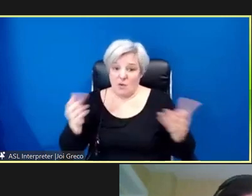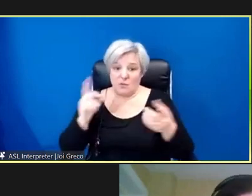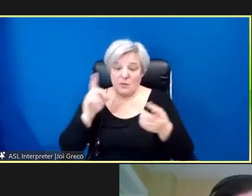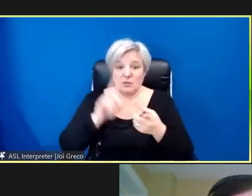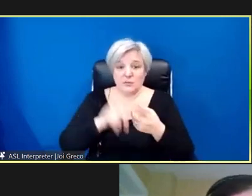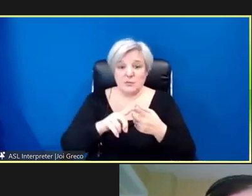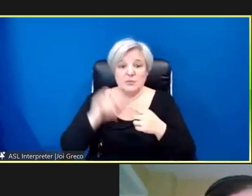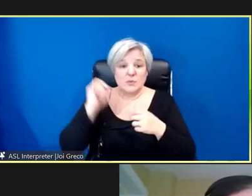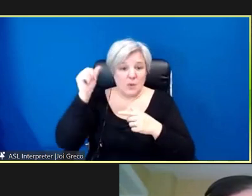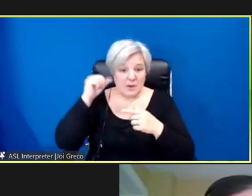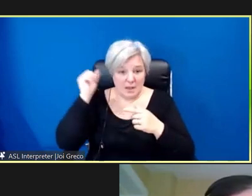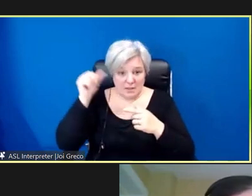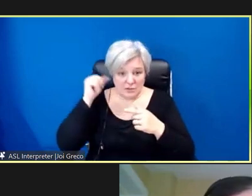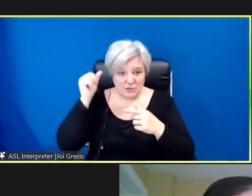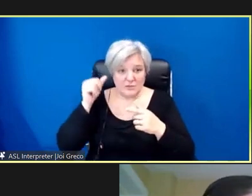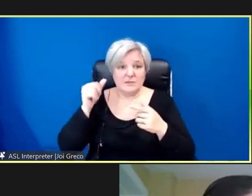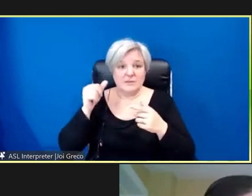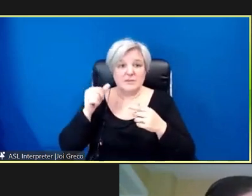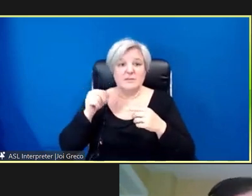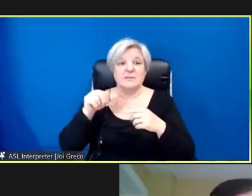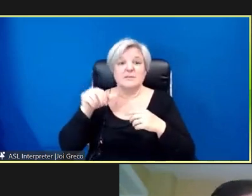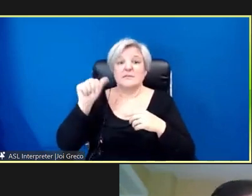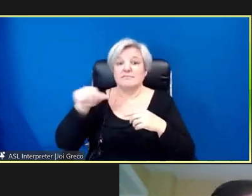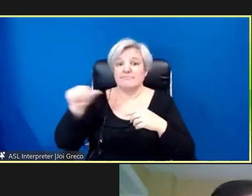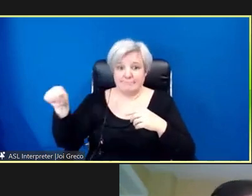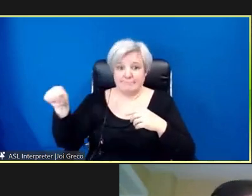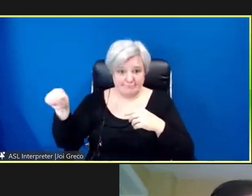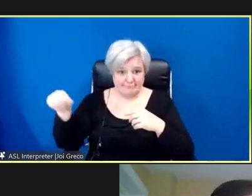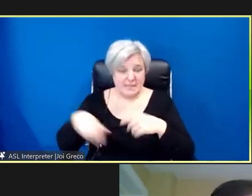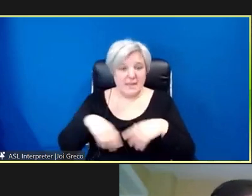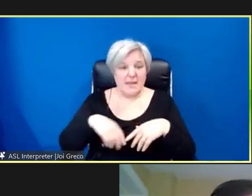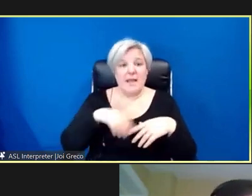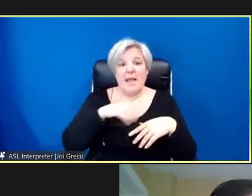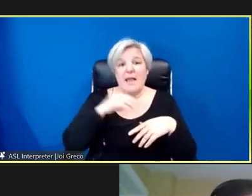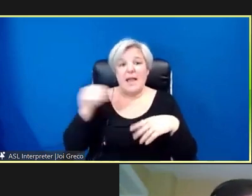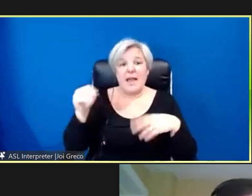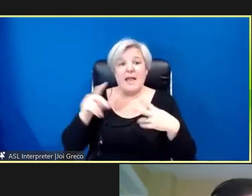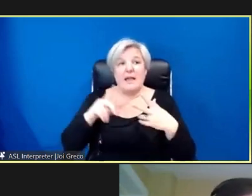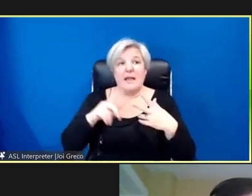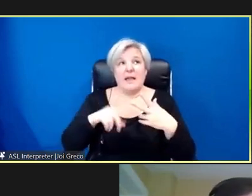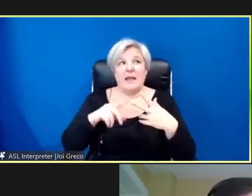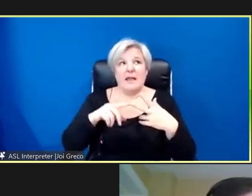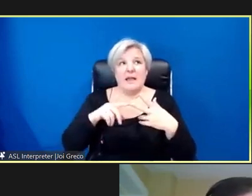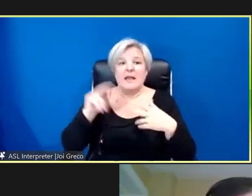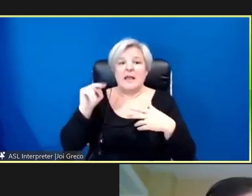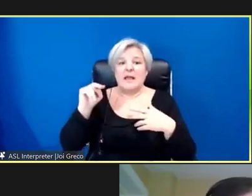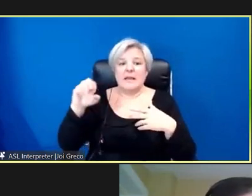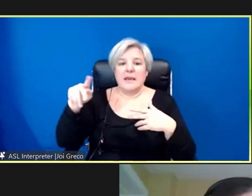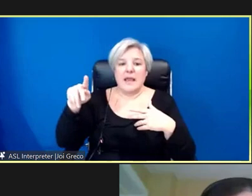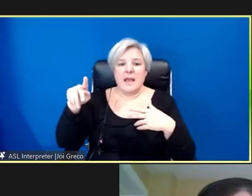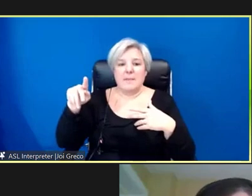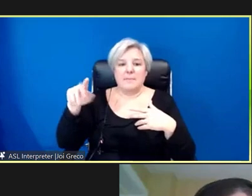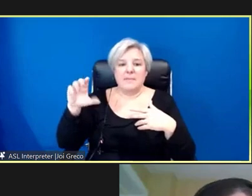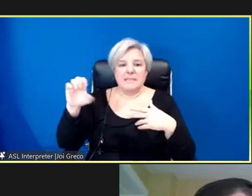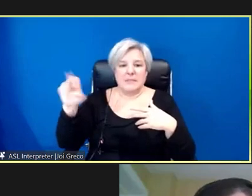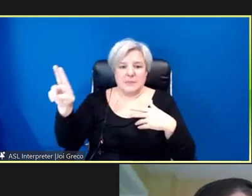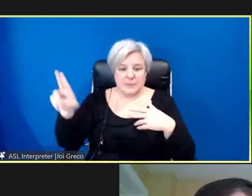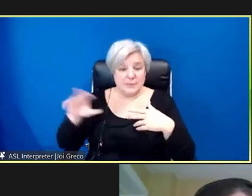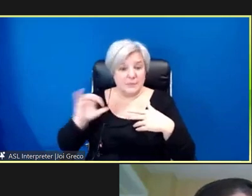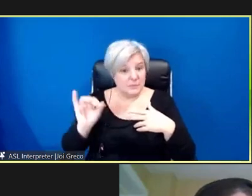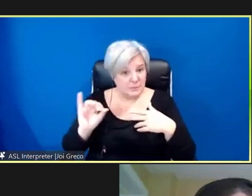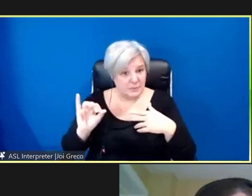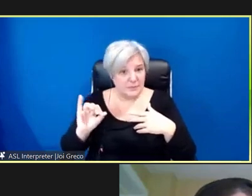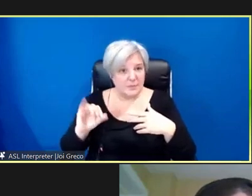to audiology, so AAA, and then we also do NAP CEUs